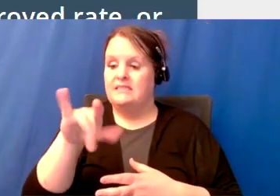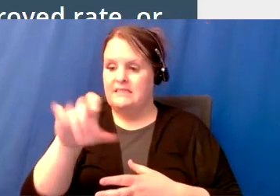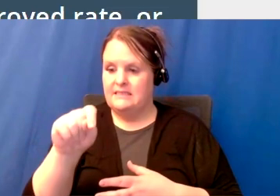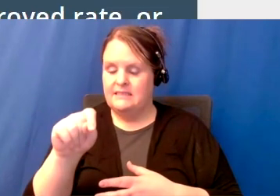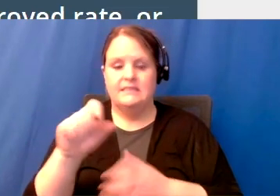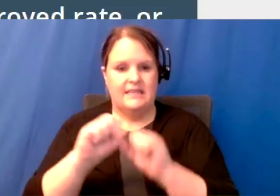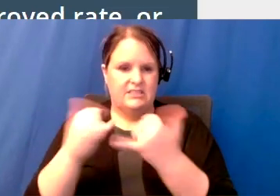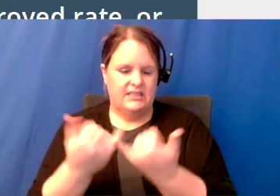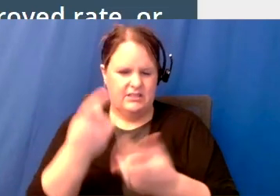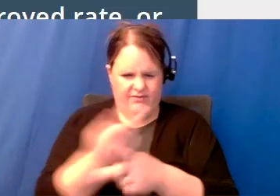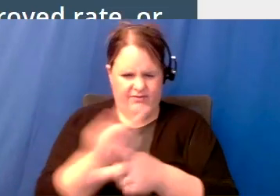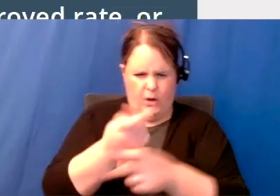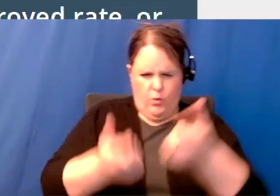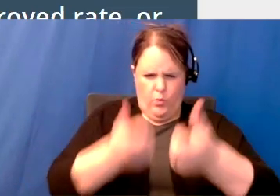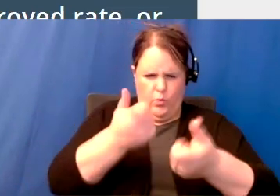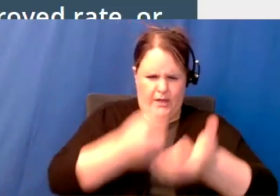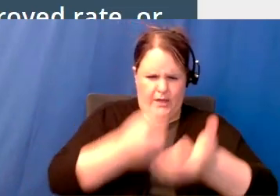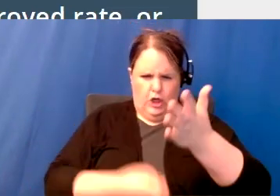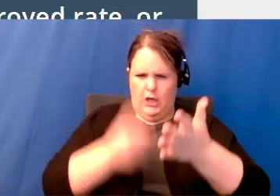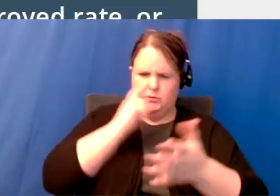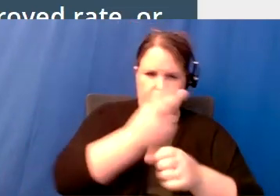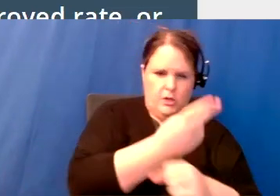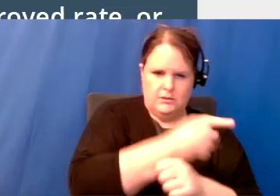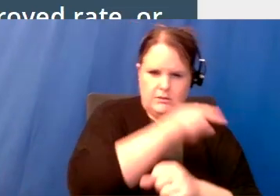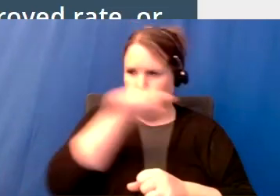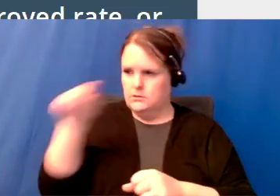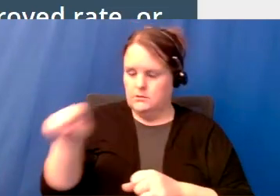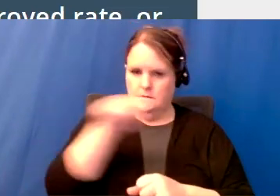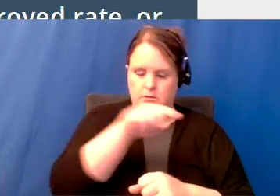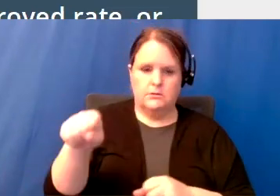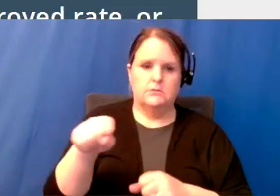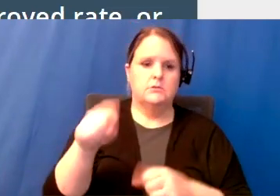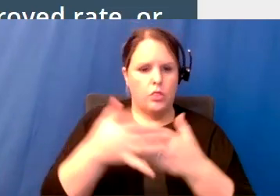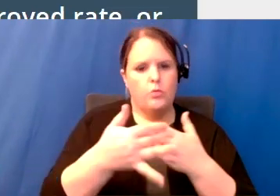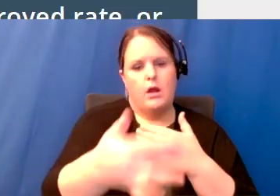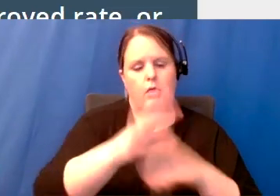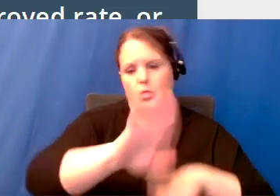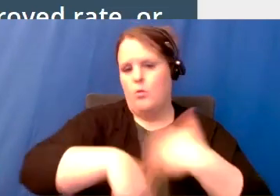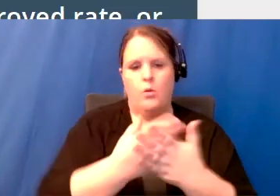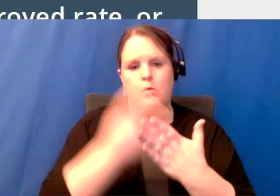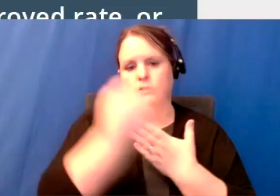the subrecipient is going to be using throughout the course of this project.